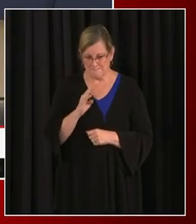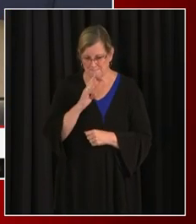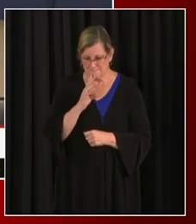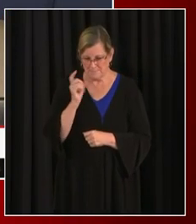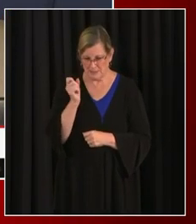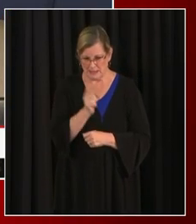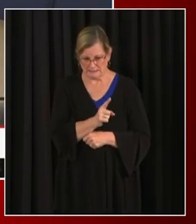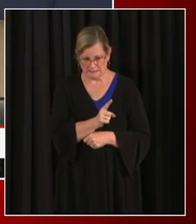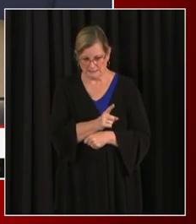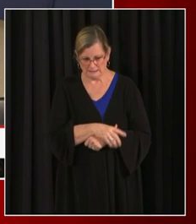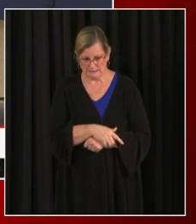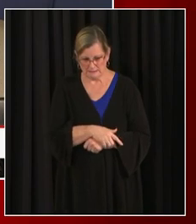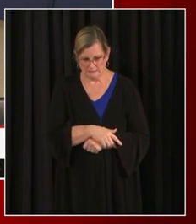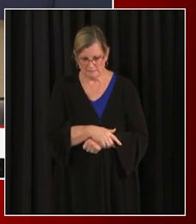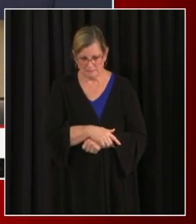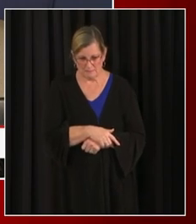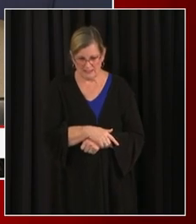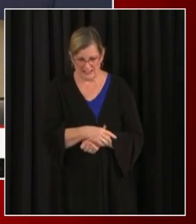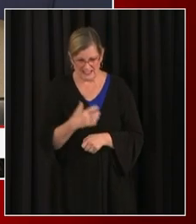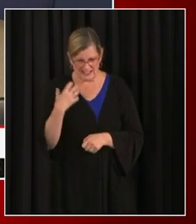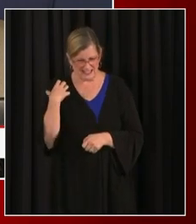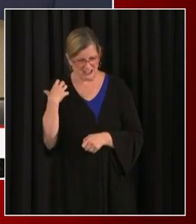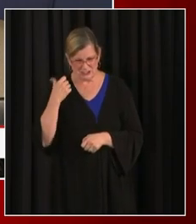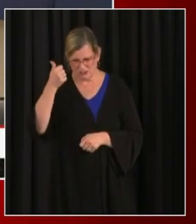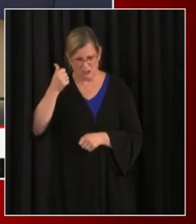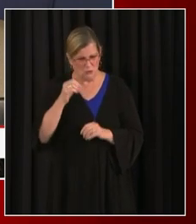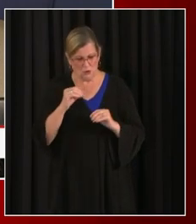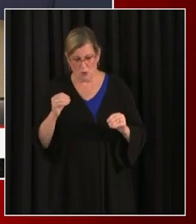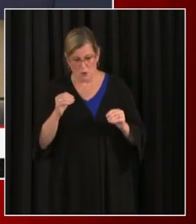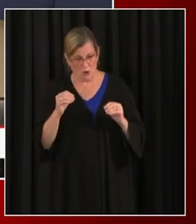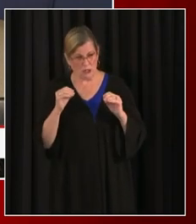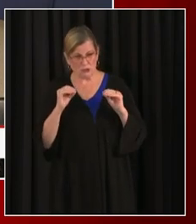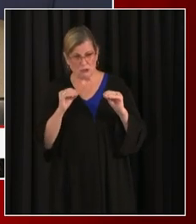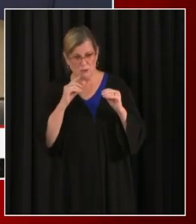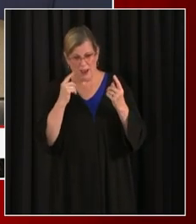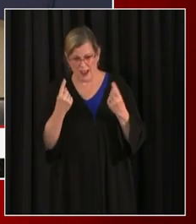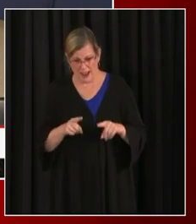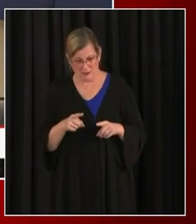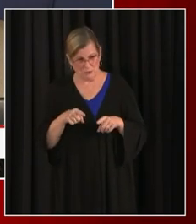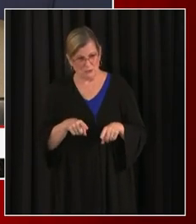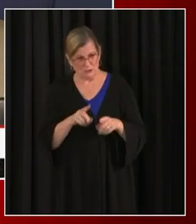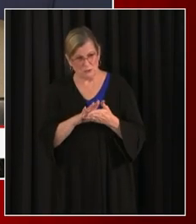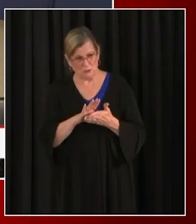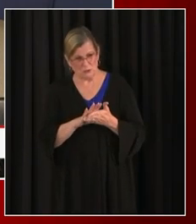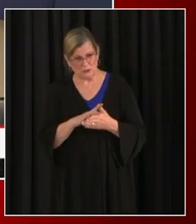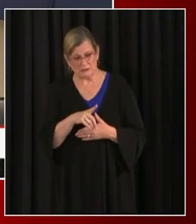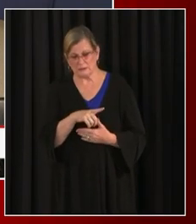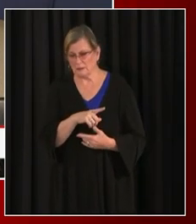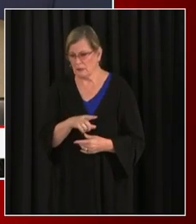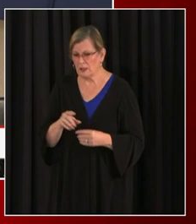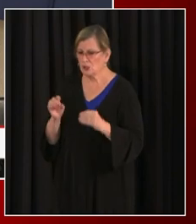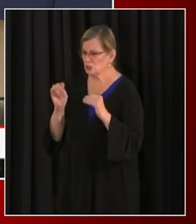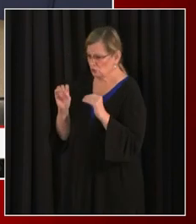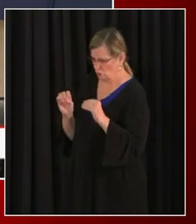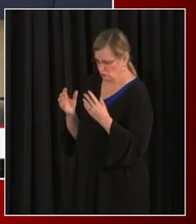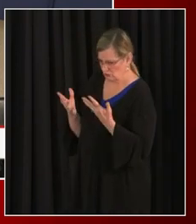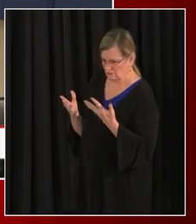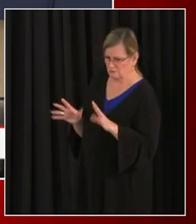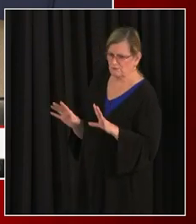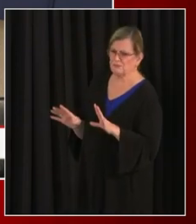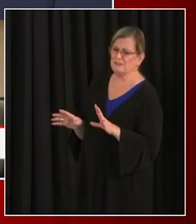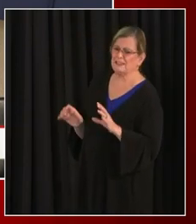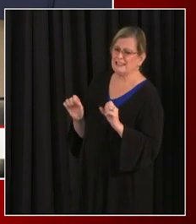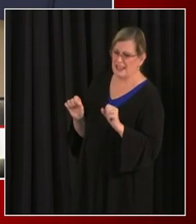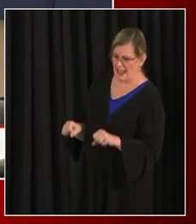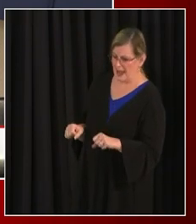Chancellor, so no instruction is going to happen in these schools? Is that what you're saying? Yes, instruction can happen. I just want